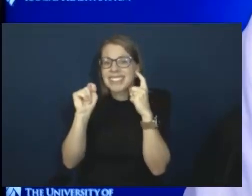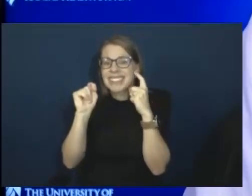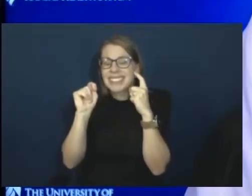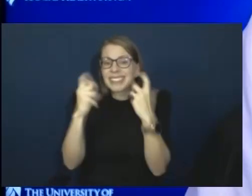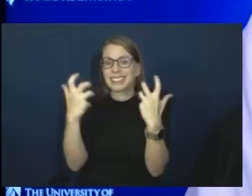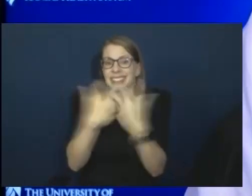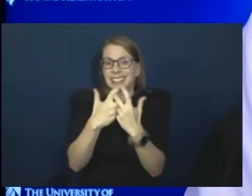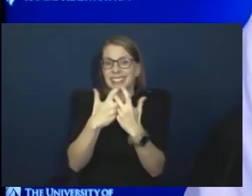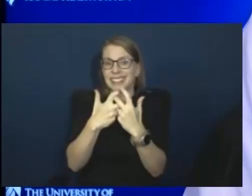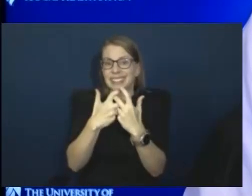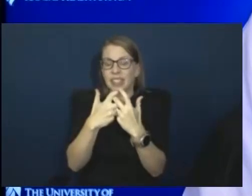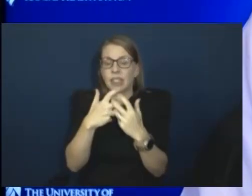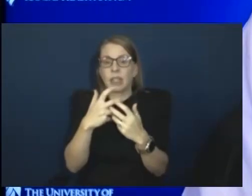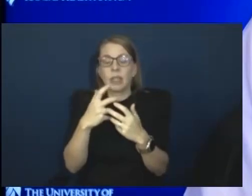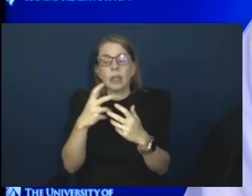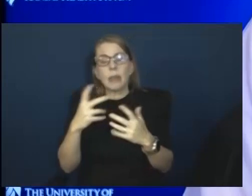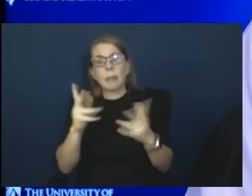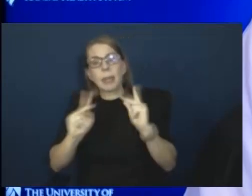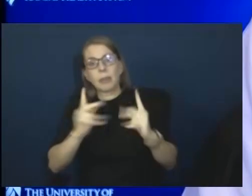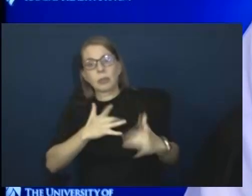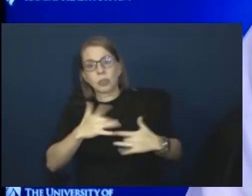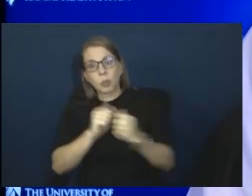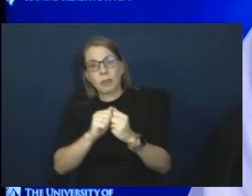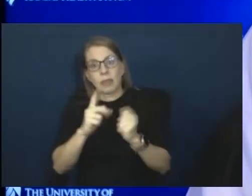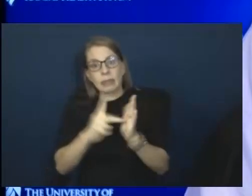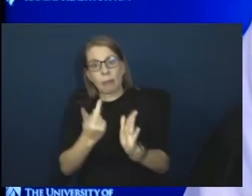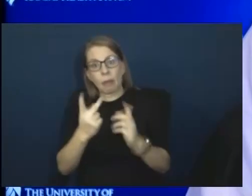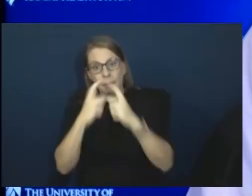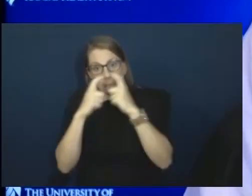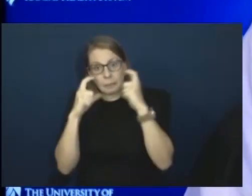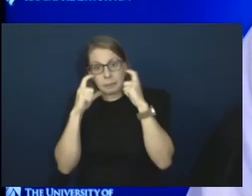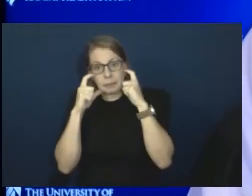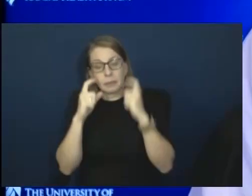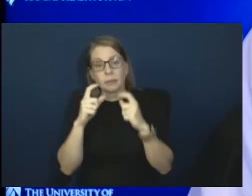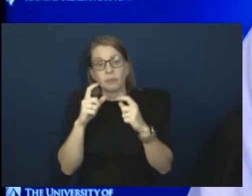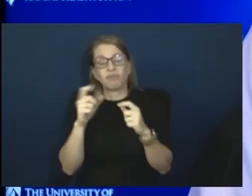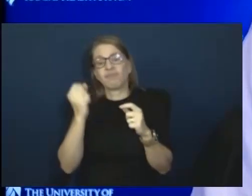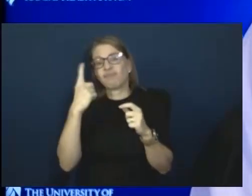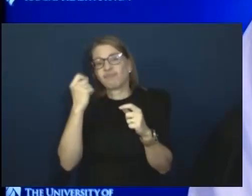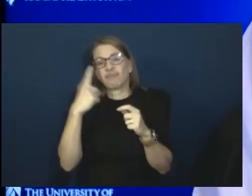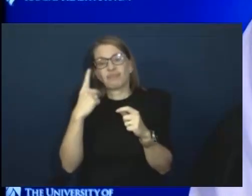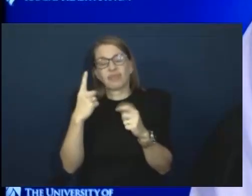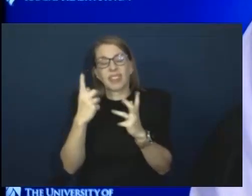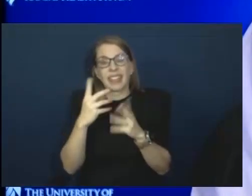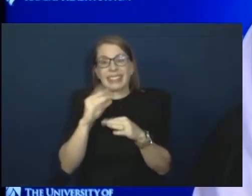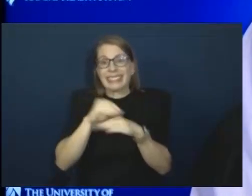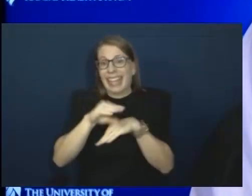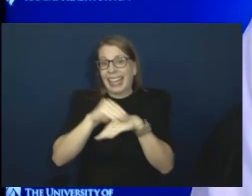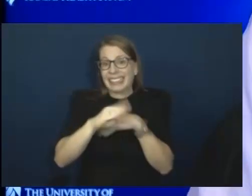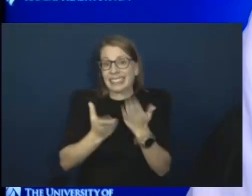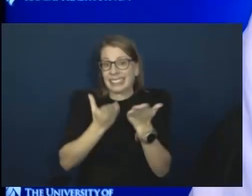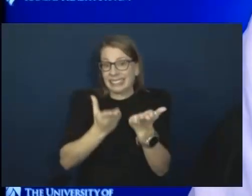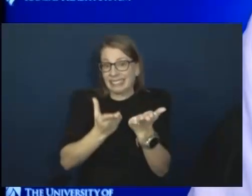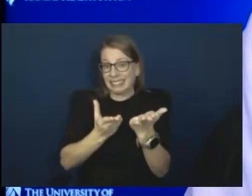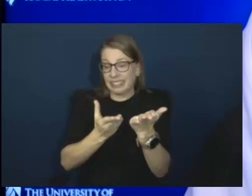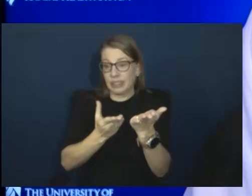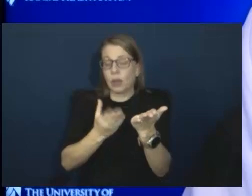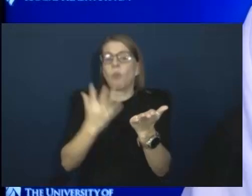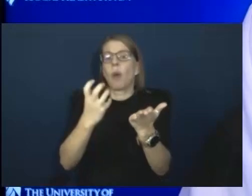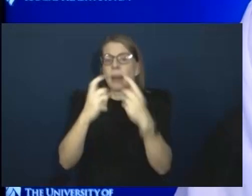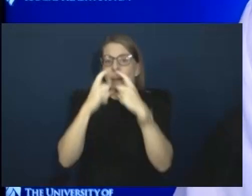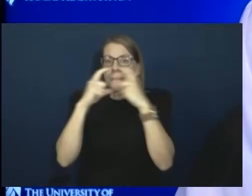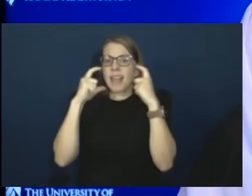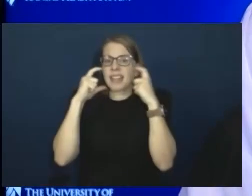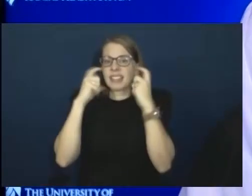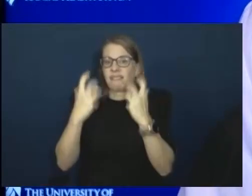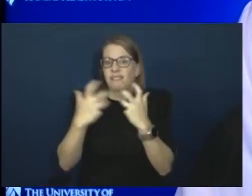about double masking and things of that nature, but even the spirit of that guidance is that you want a mask that fits well, so it